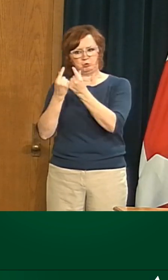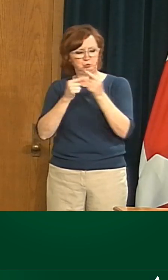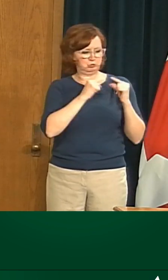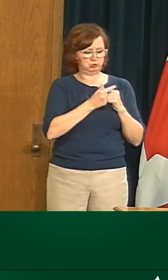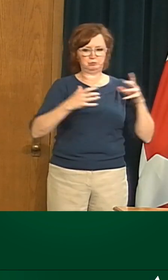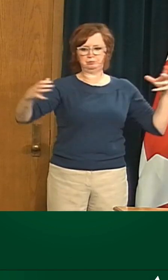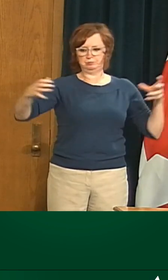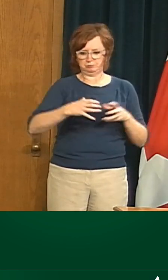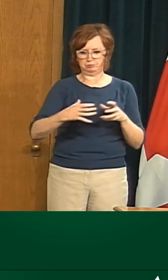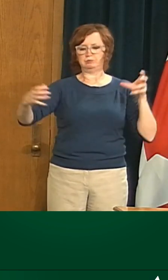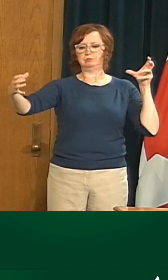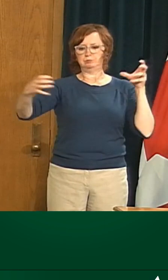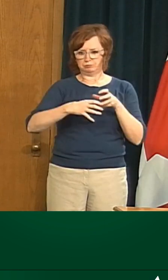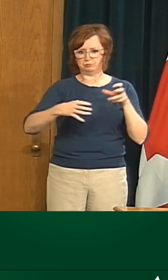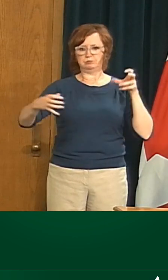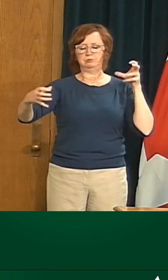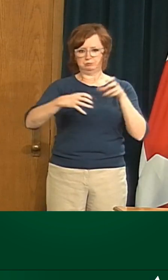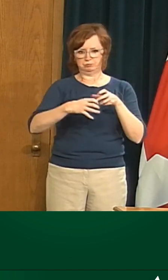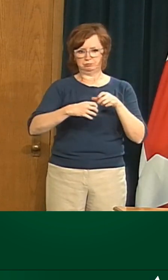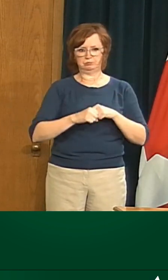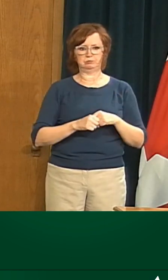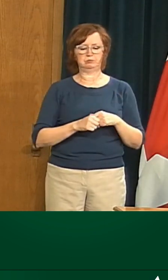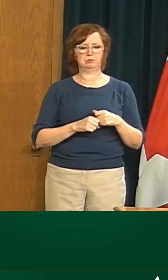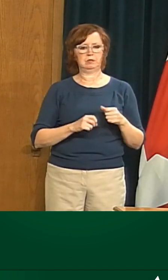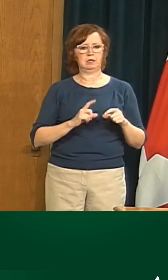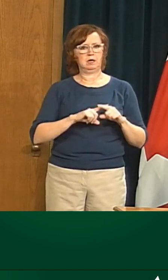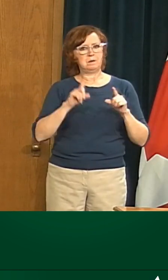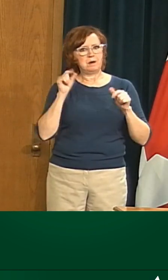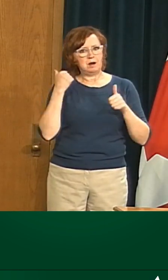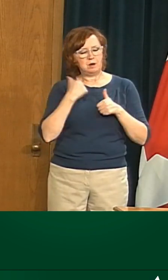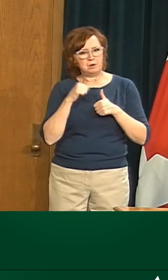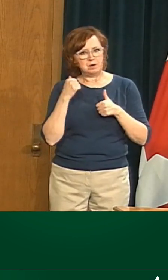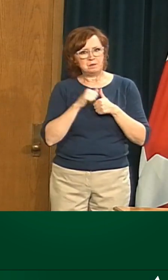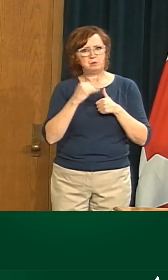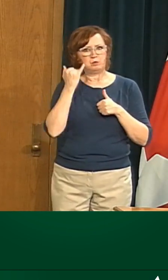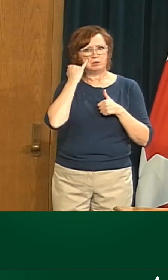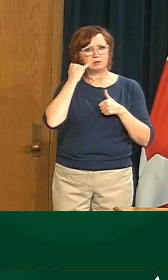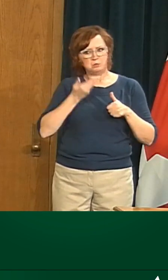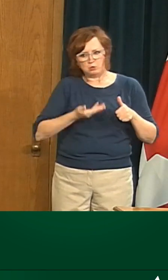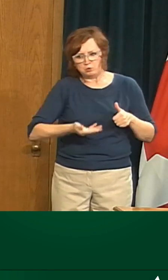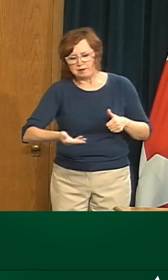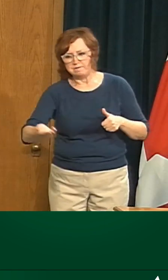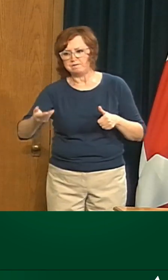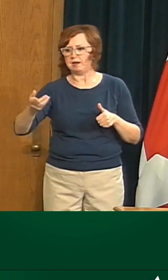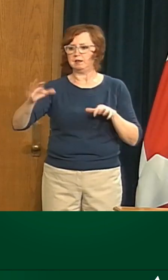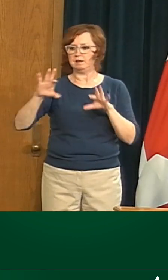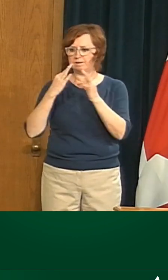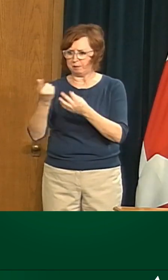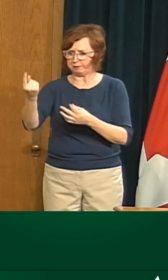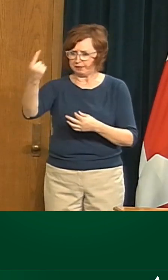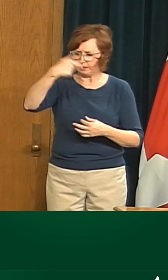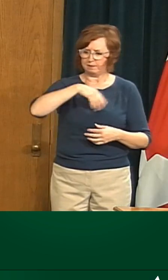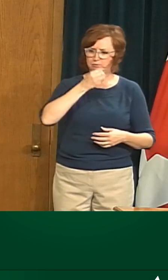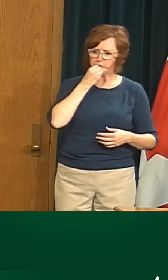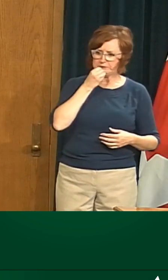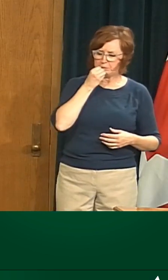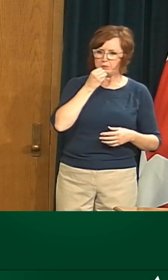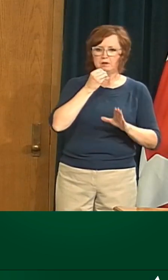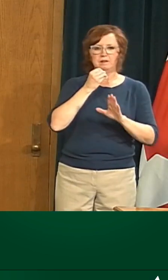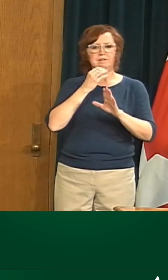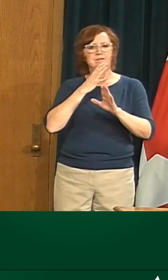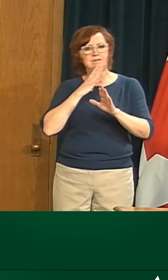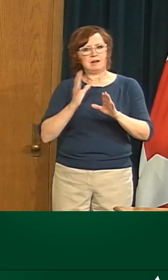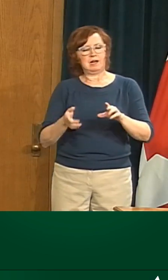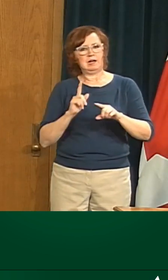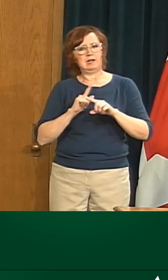a virtual household, if you share a food or a meal, just be that conscious, because we have seen that in those settings, through shared items,